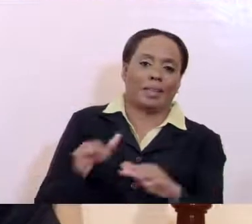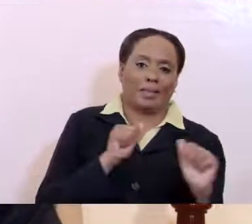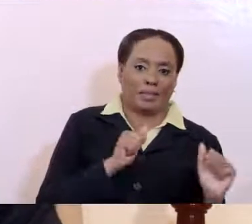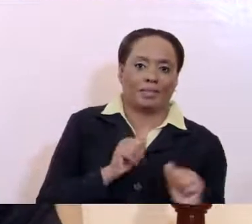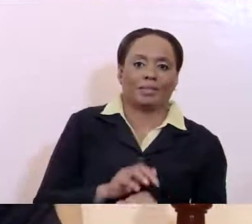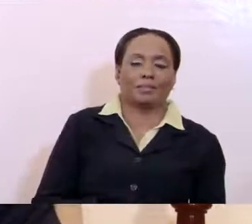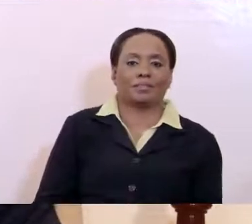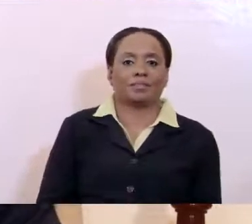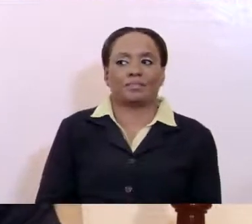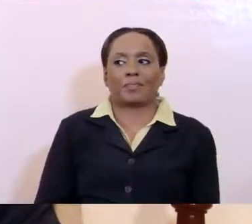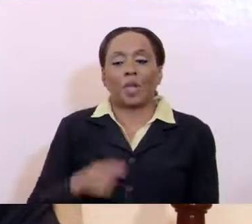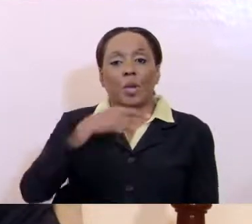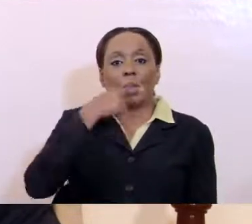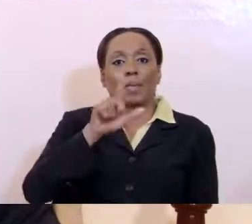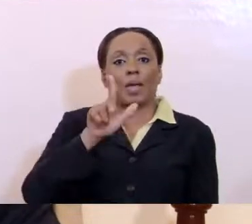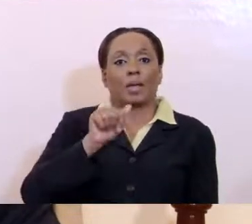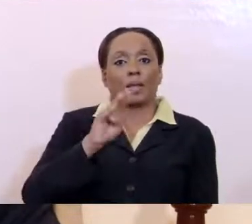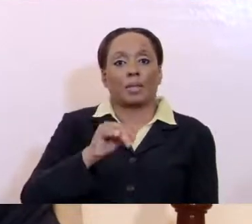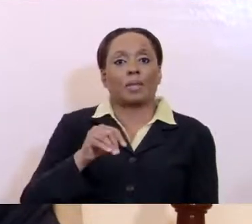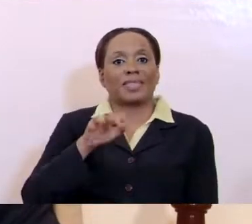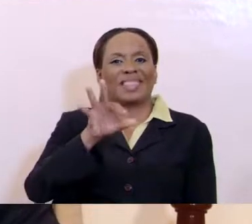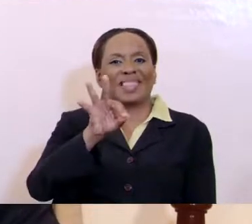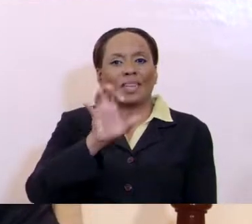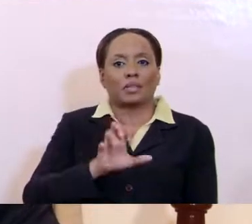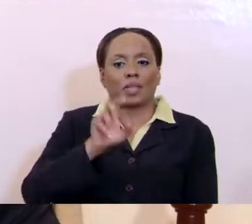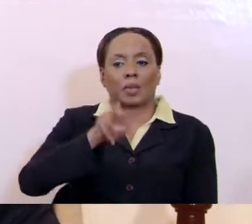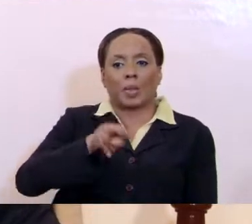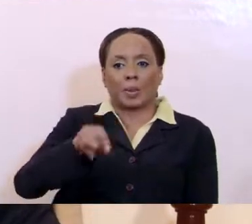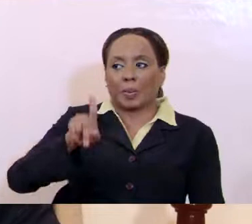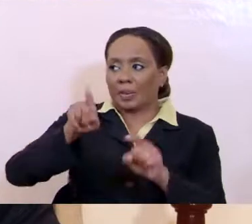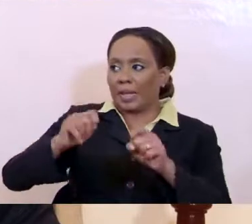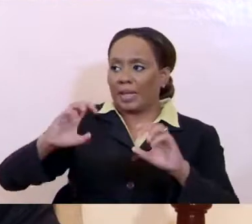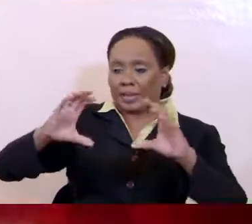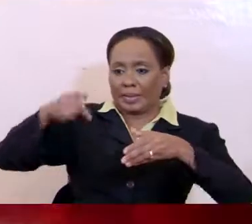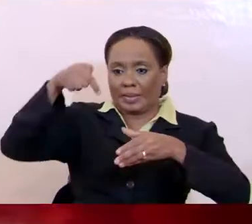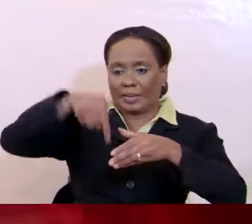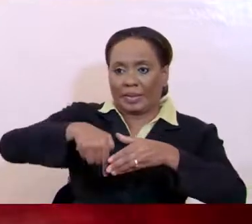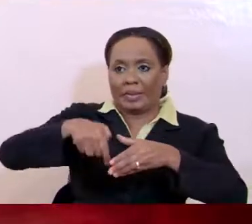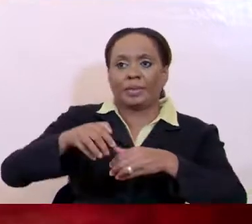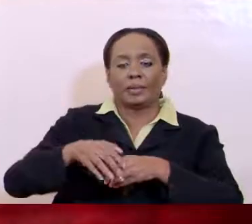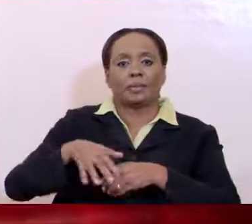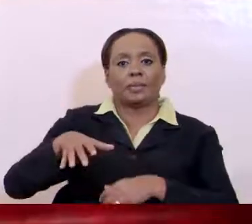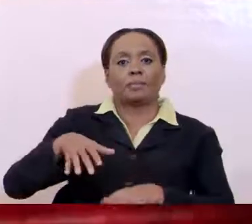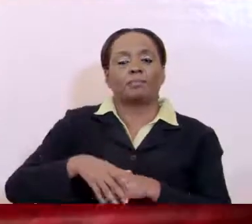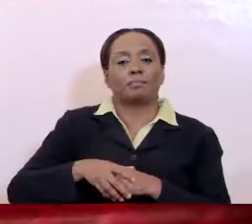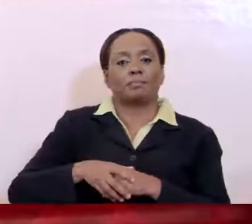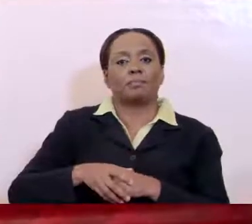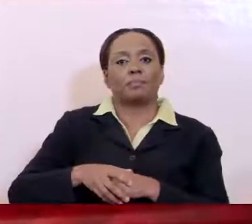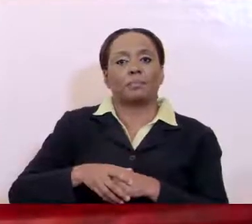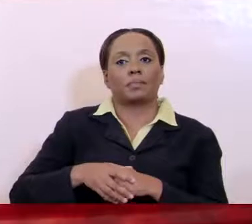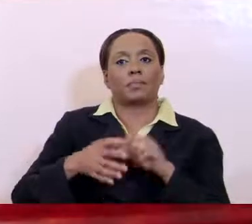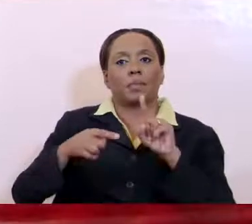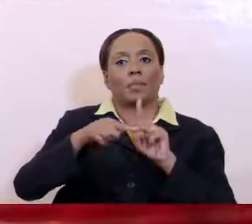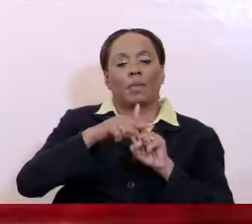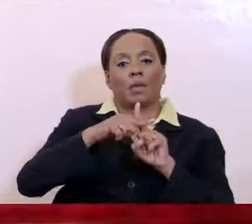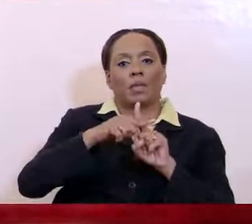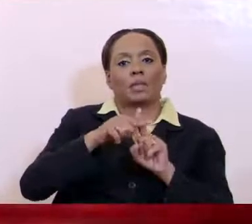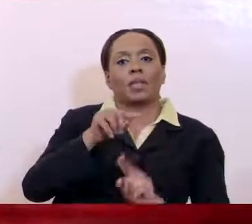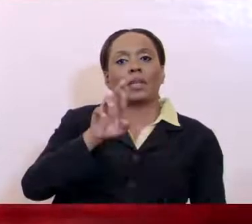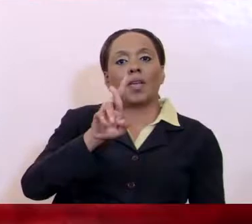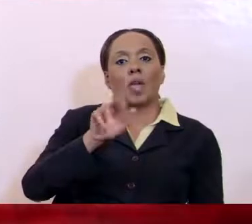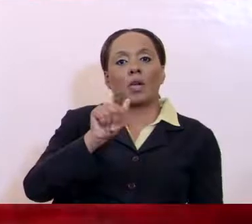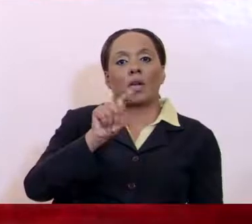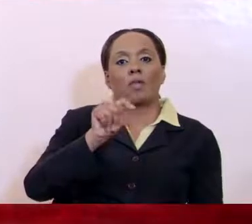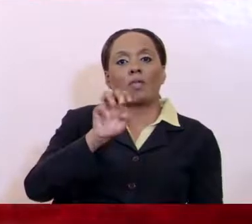In total, the Public Health Lab conducted 922 tests, which results in a positivity rate of 6% for